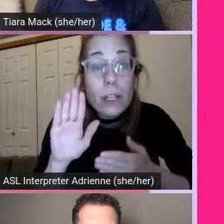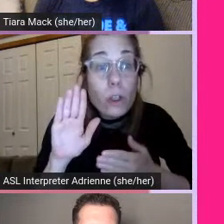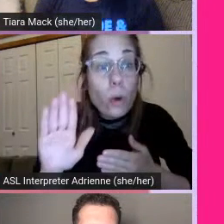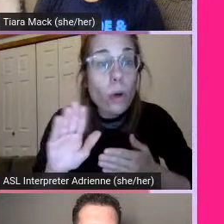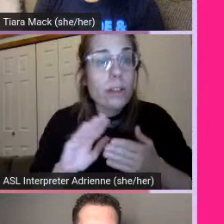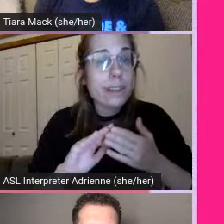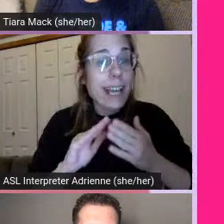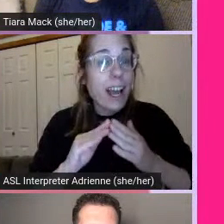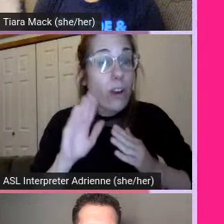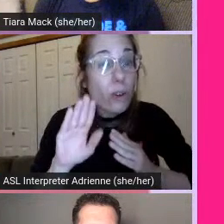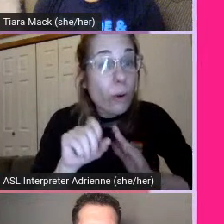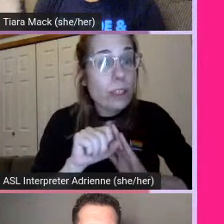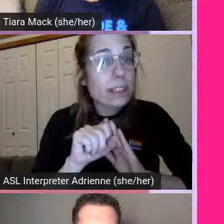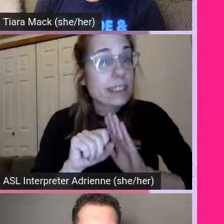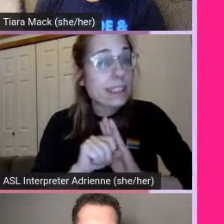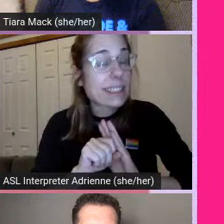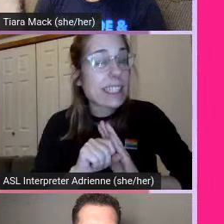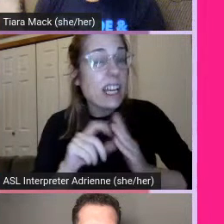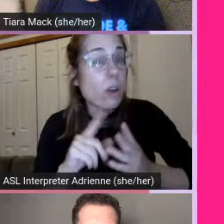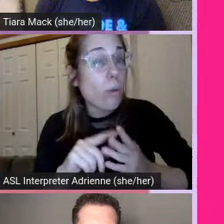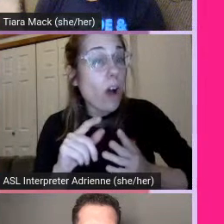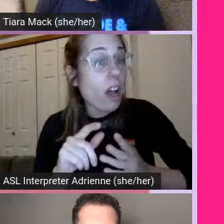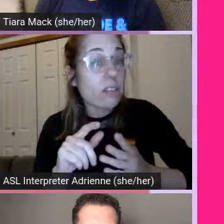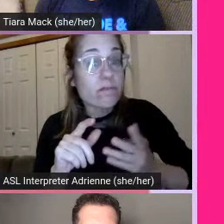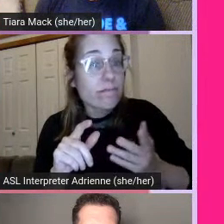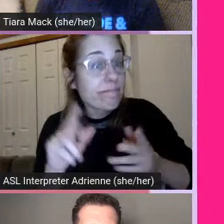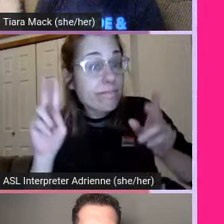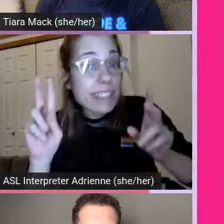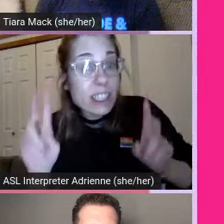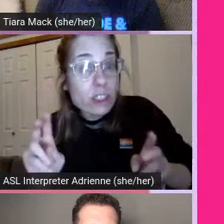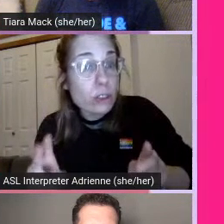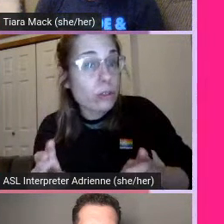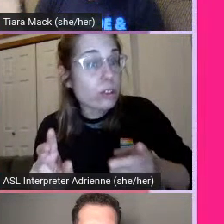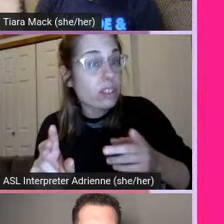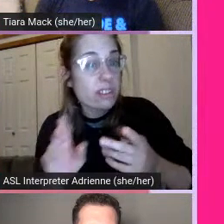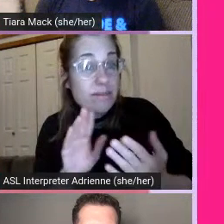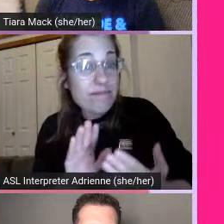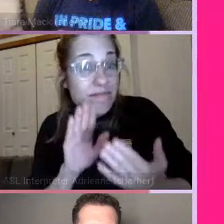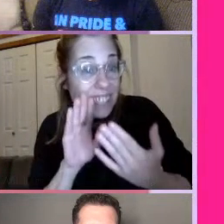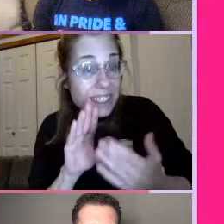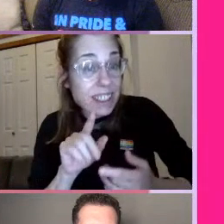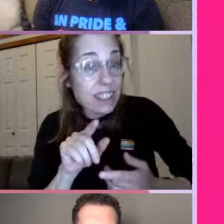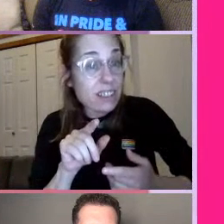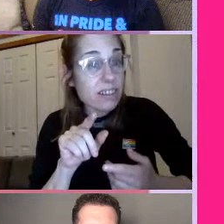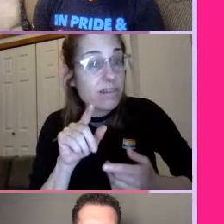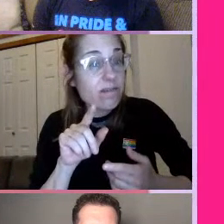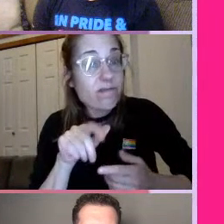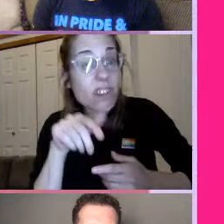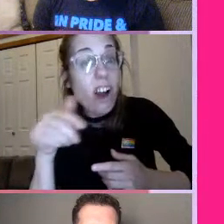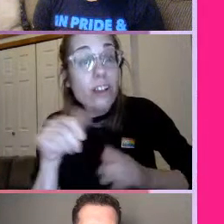level? And I'll wait for some more responses in the chat.